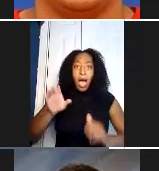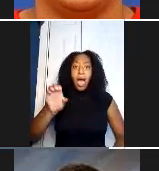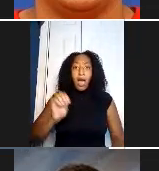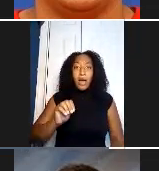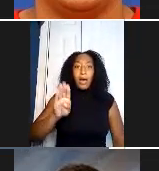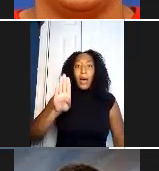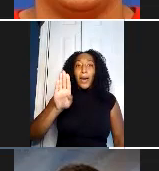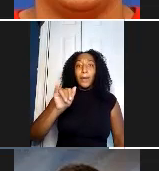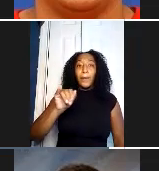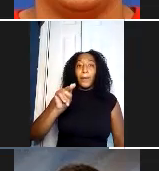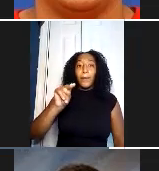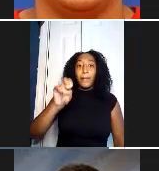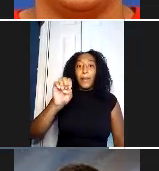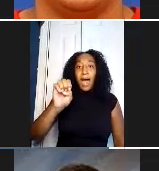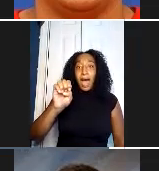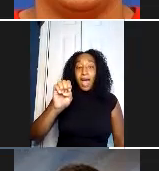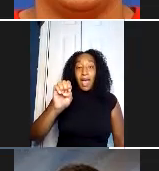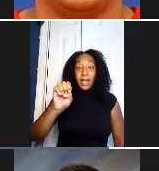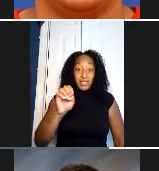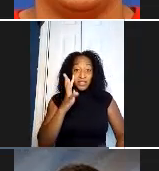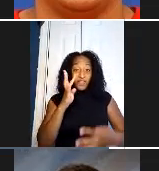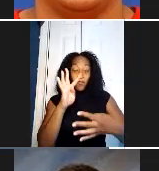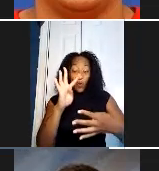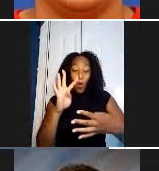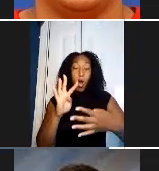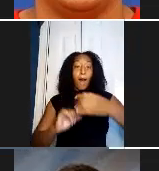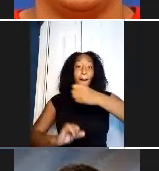fundamental properties and their units.